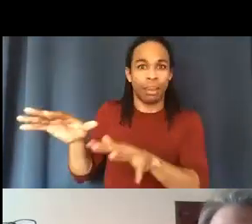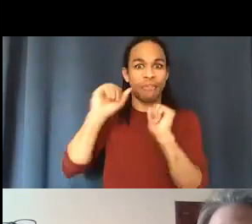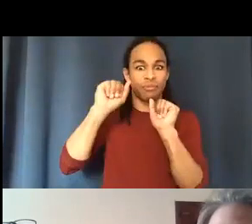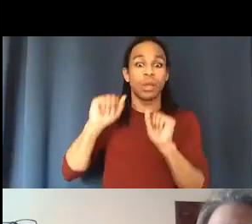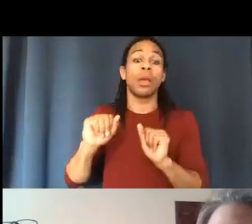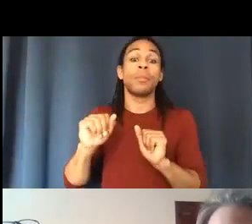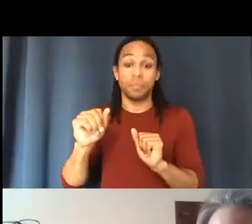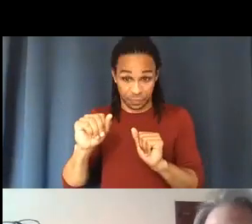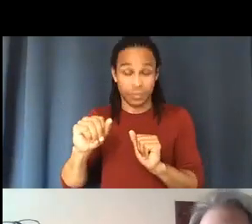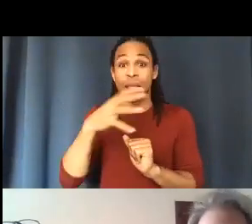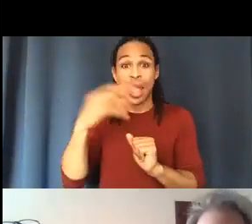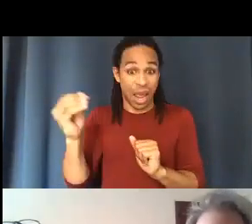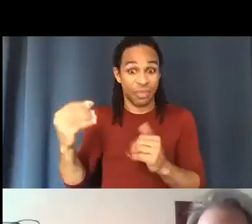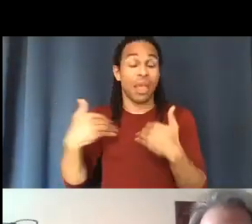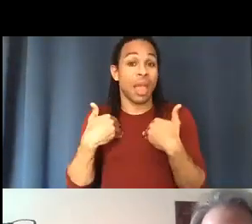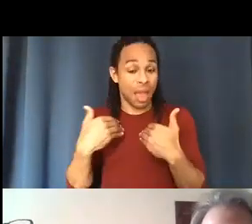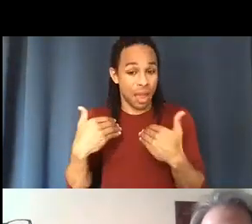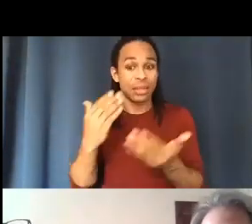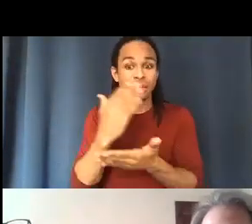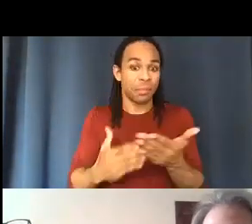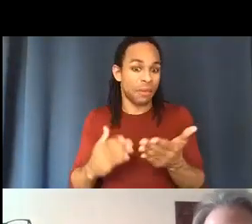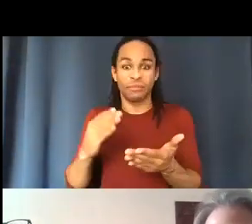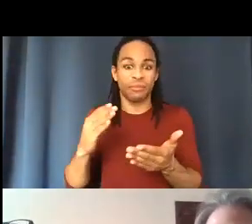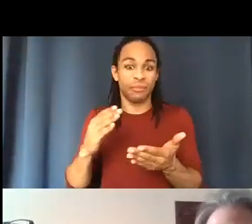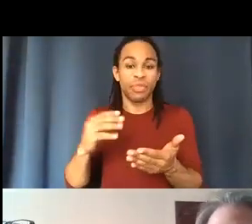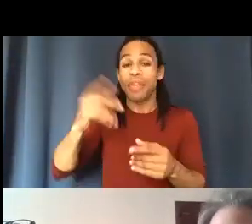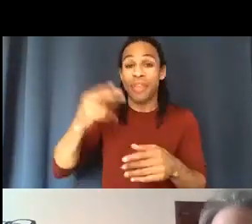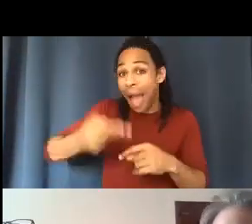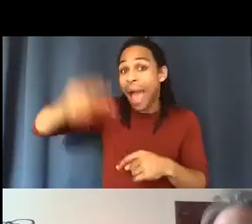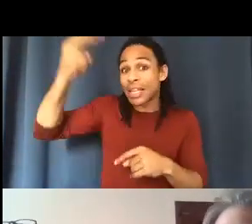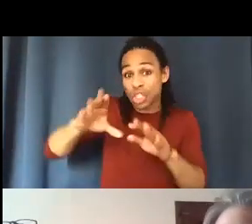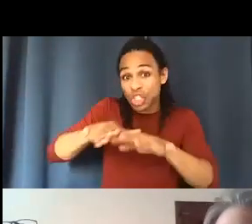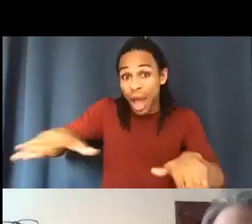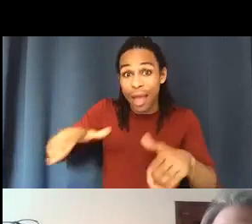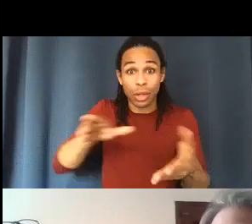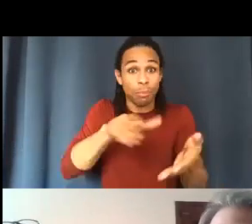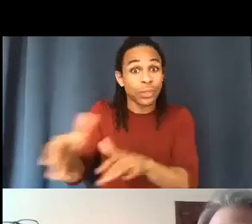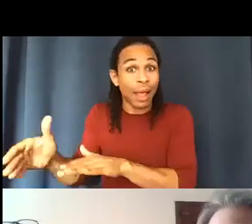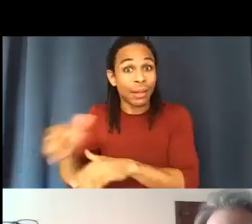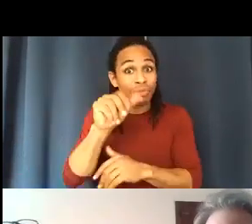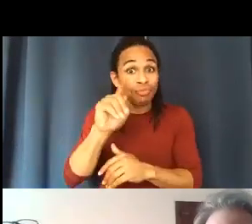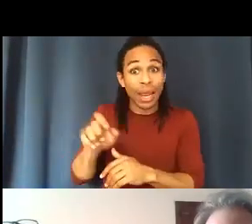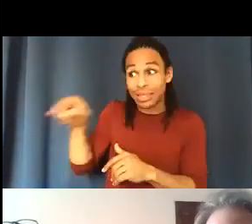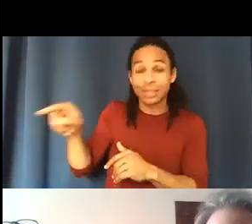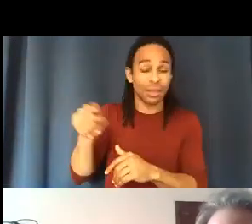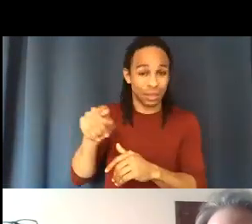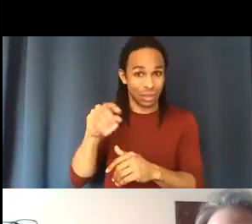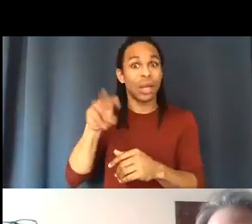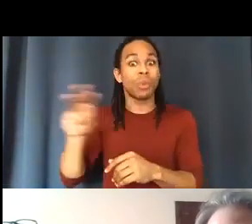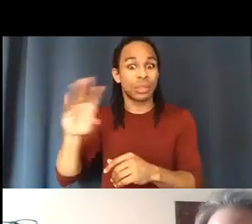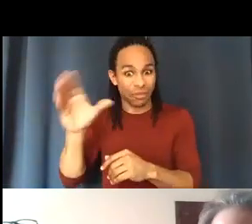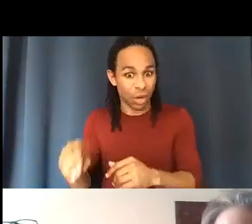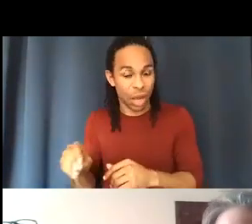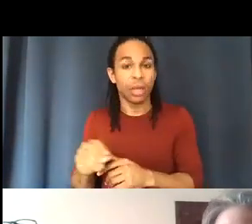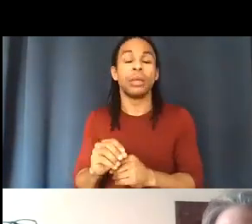It had the lowest life expectancy for men and women in the world. These were all true before Ebola,